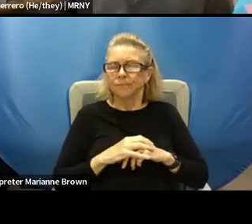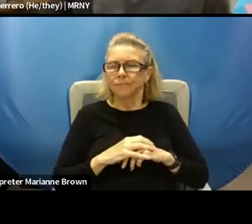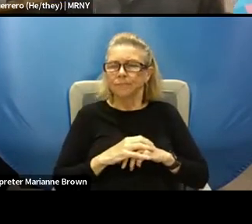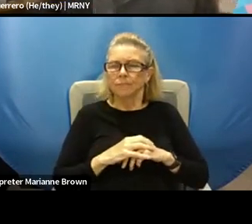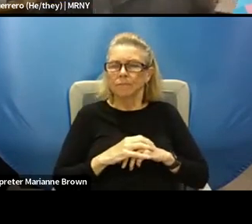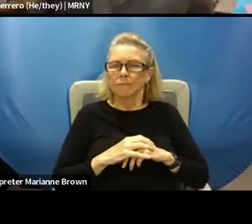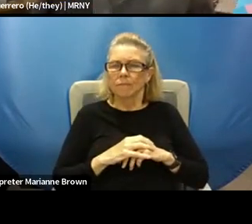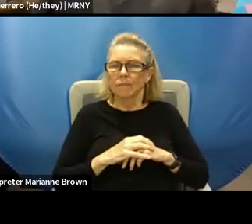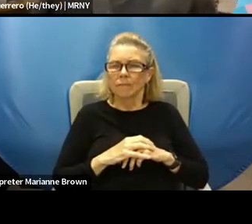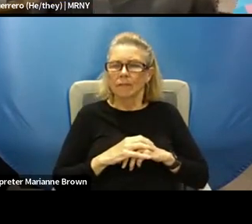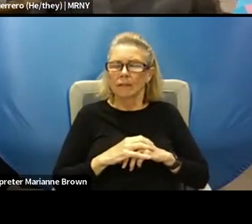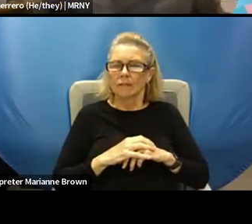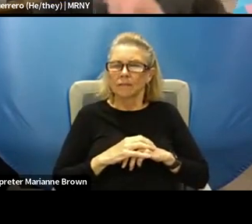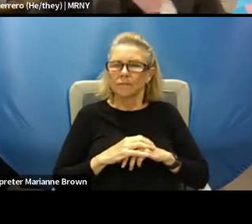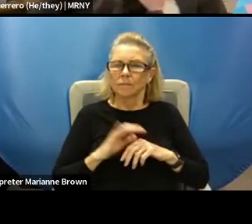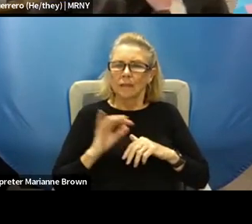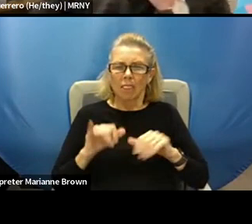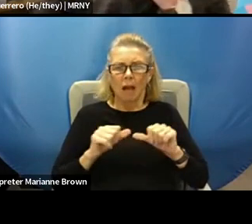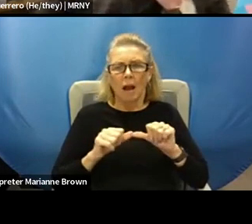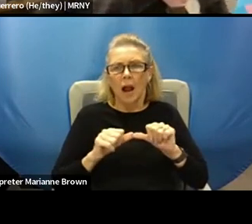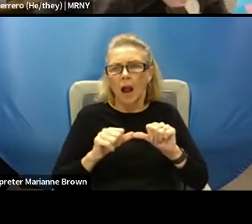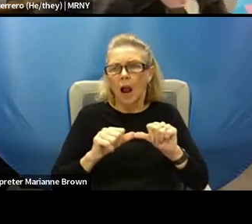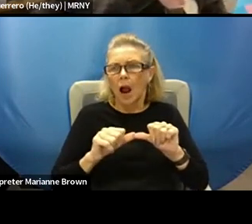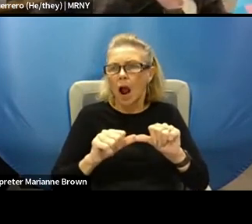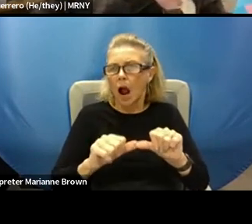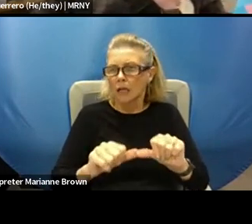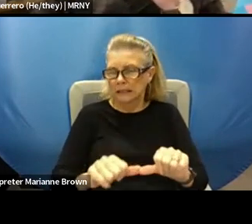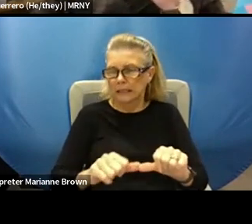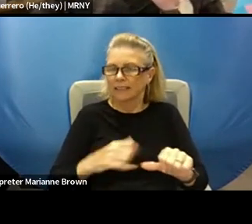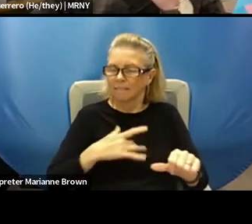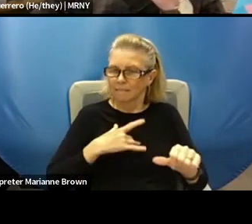constant mix of pain and loss